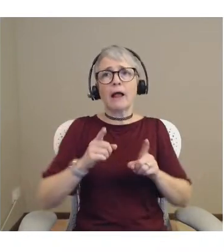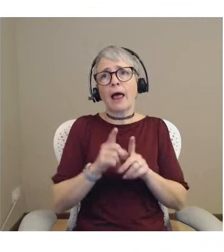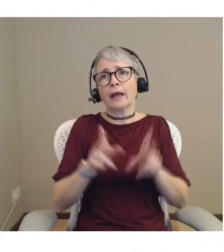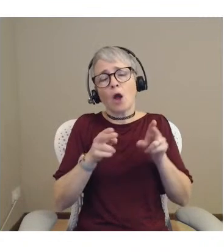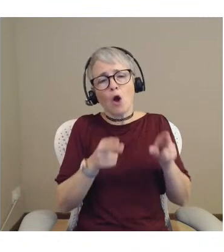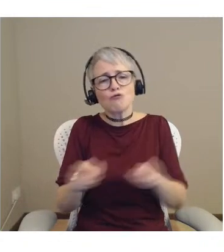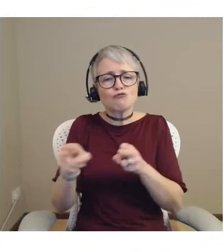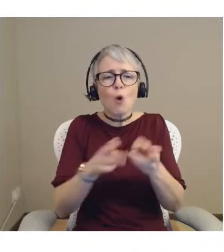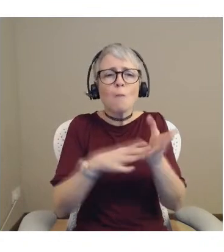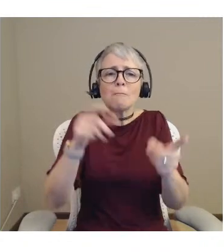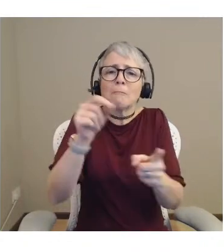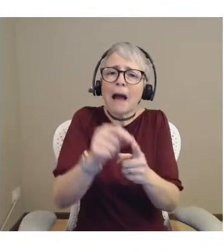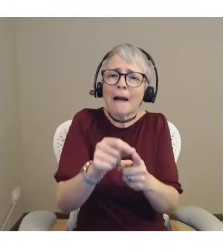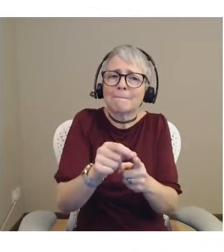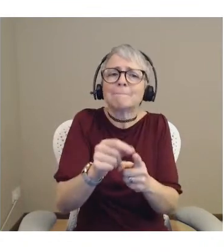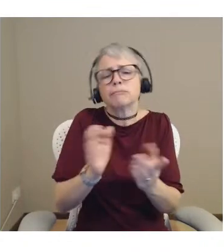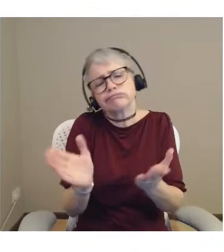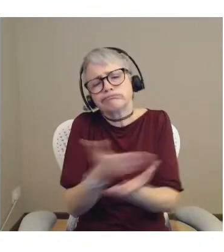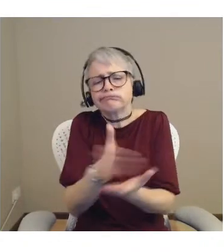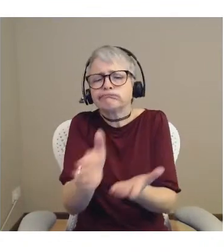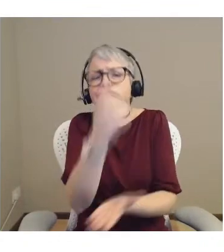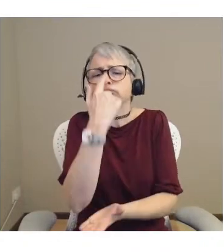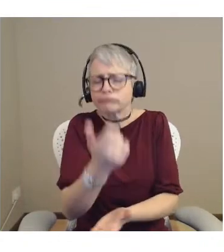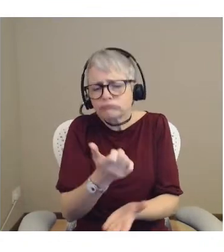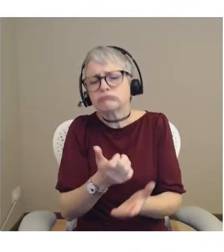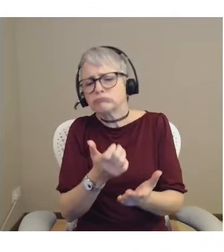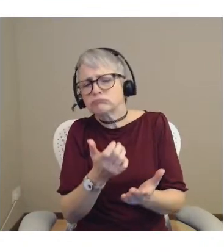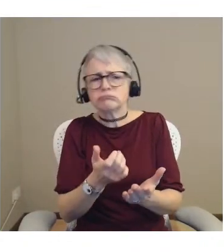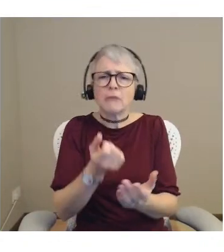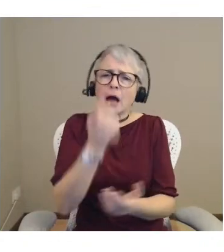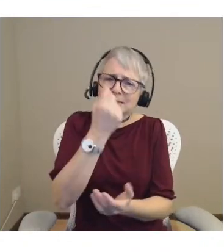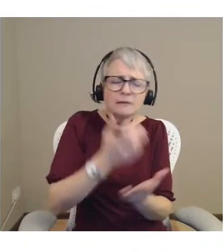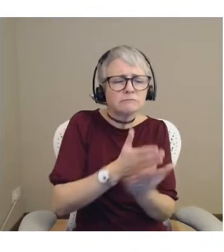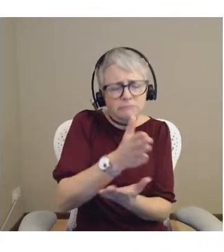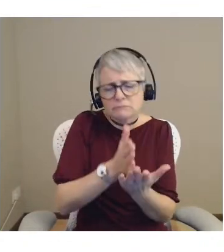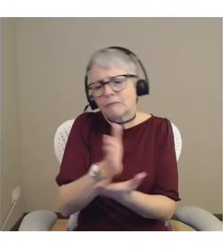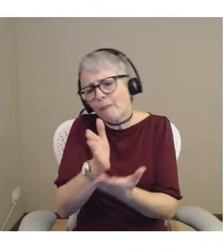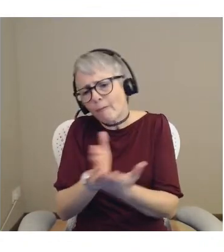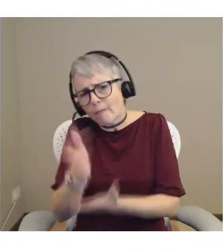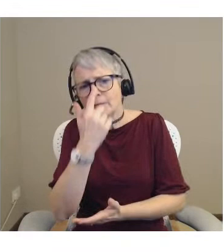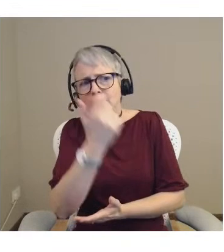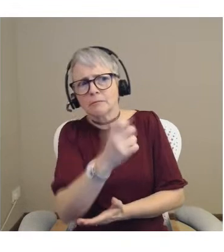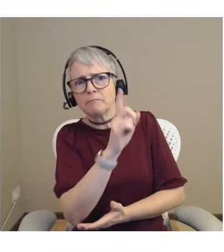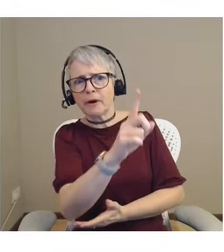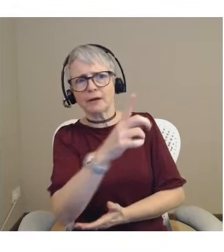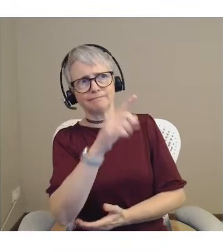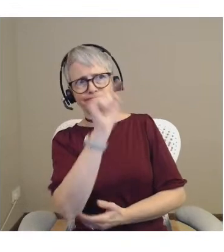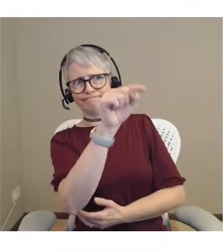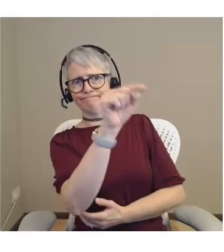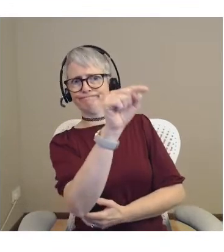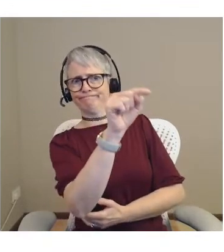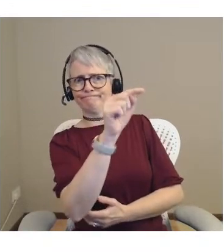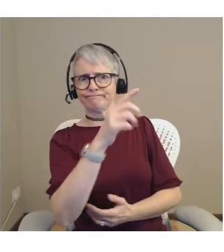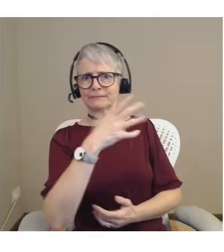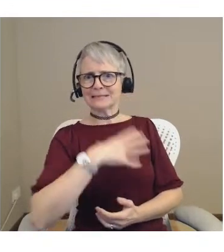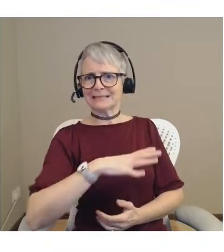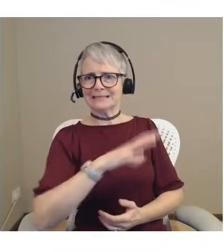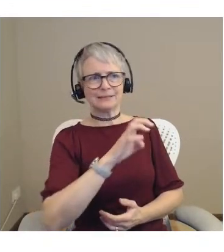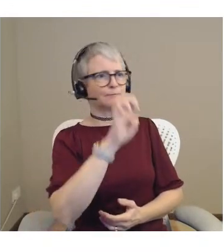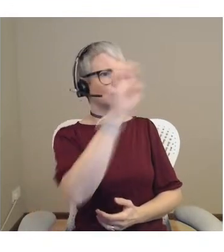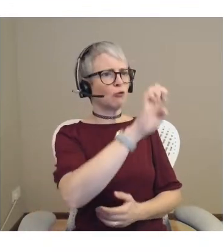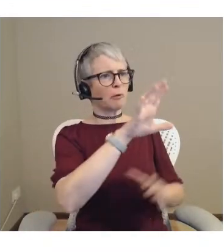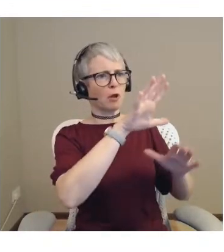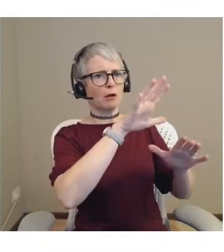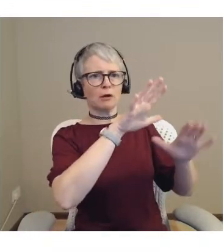be very vigilant and active, and it will again very much depend on the resources put in place and the